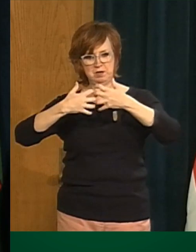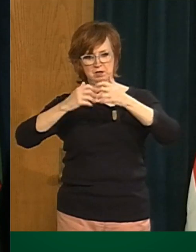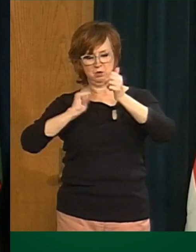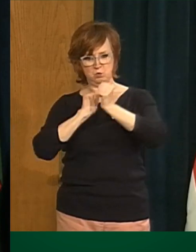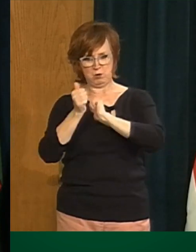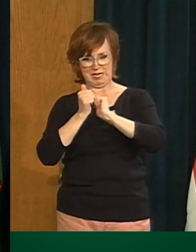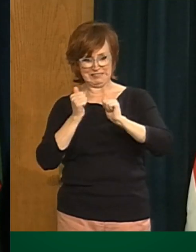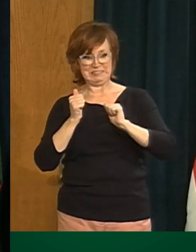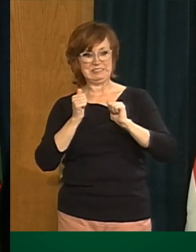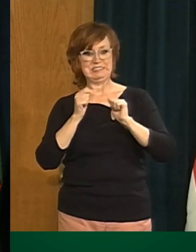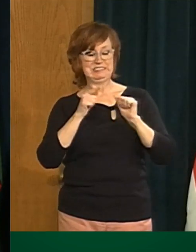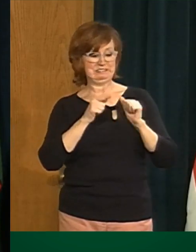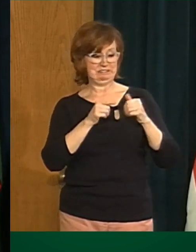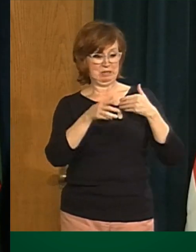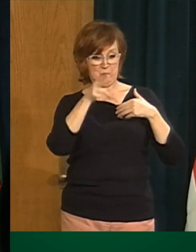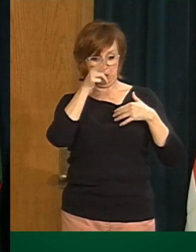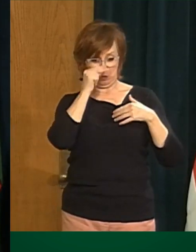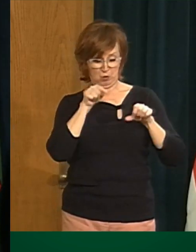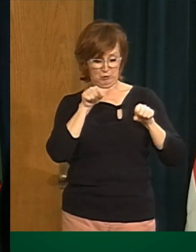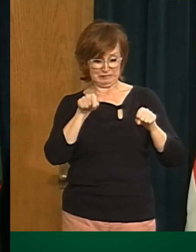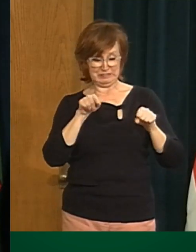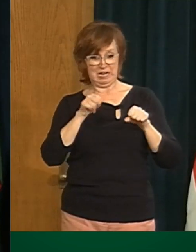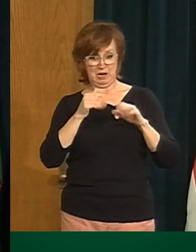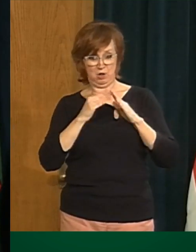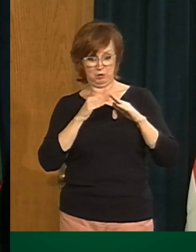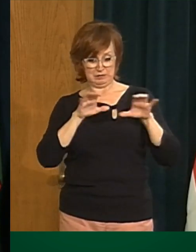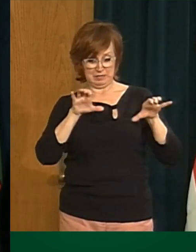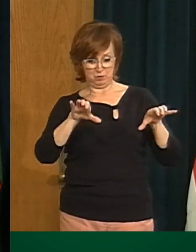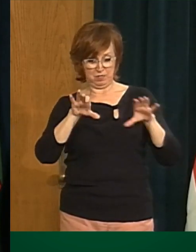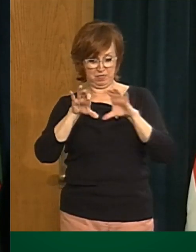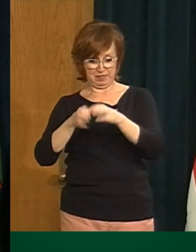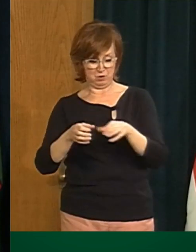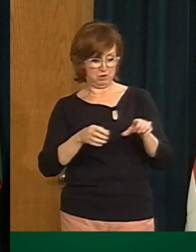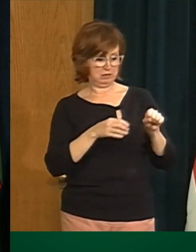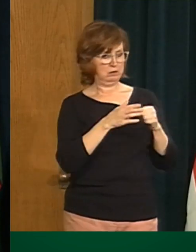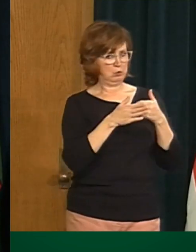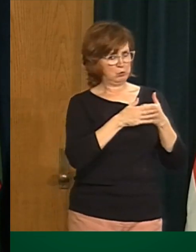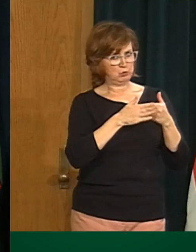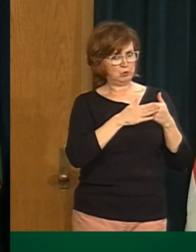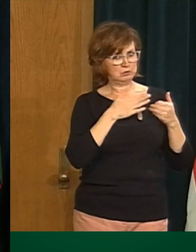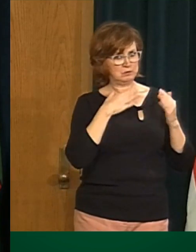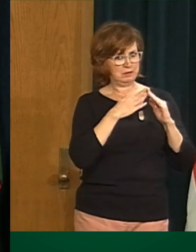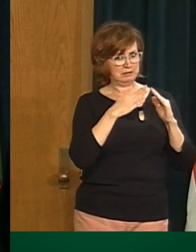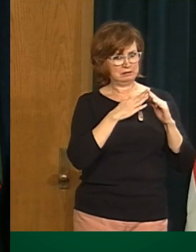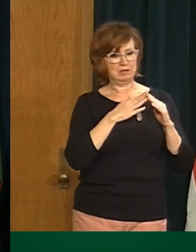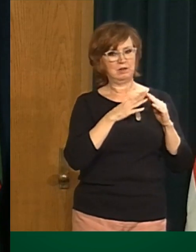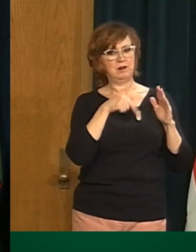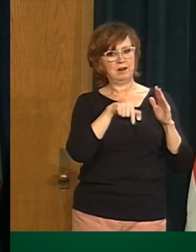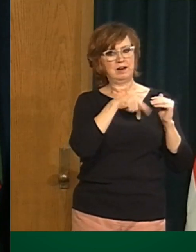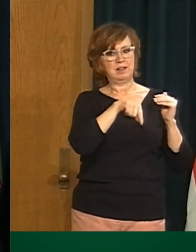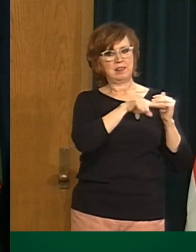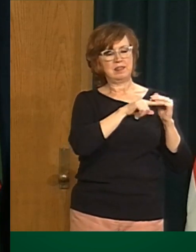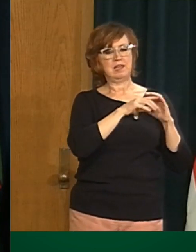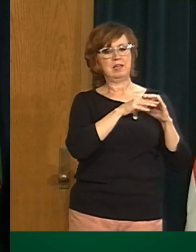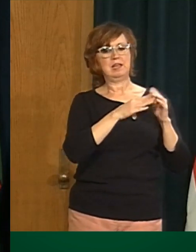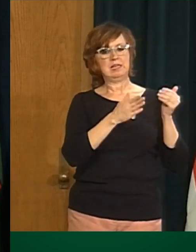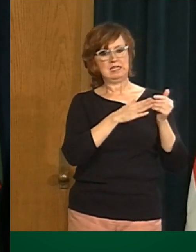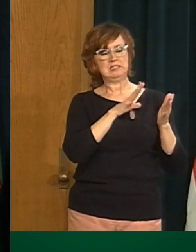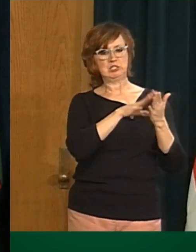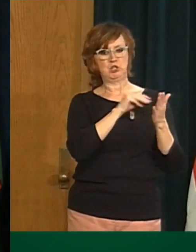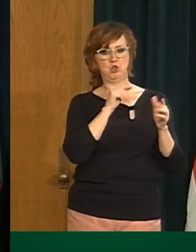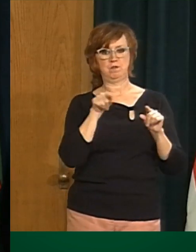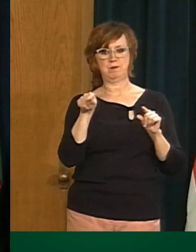It was subsequent to that snowmobile rally, which is a mass gathering, which does not occur anymore, which eliminates or